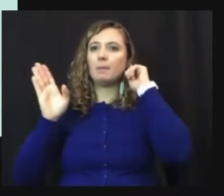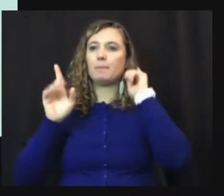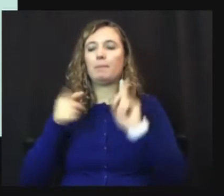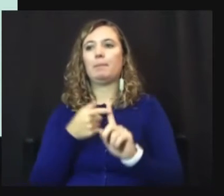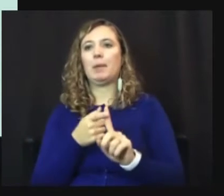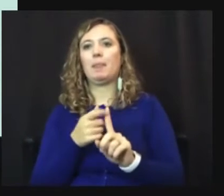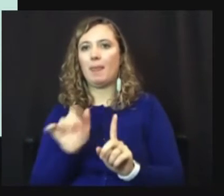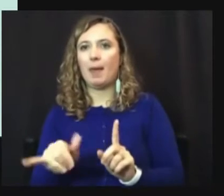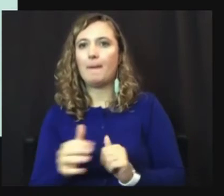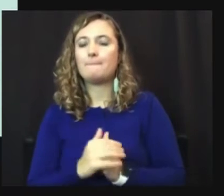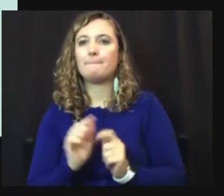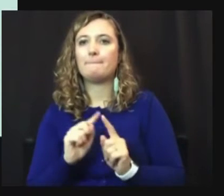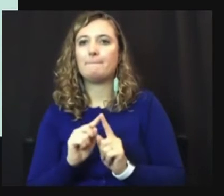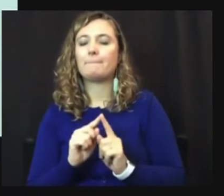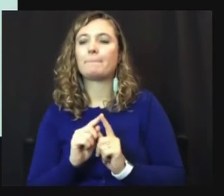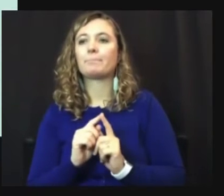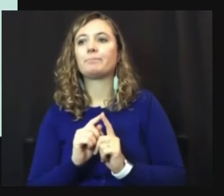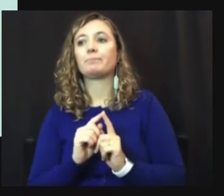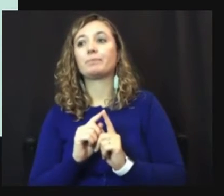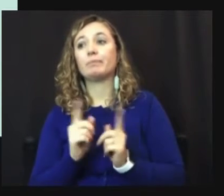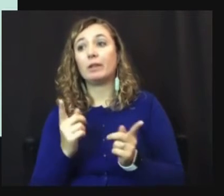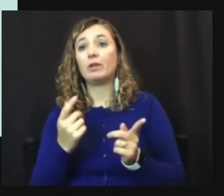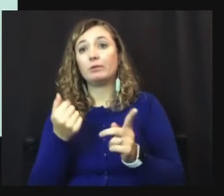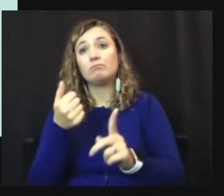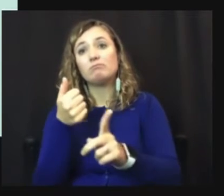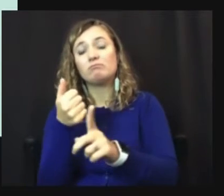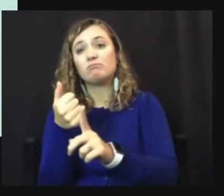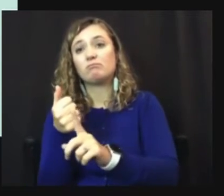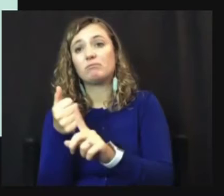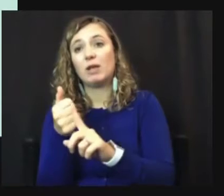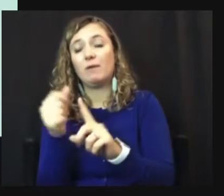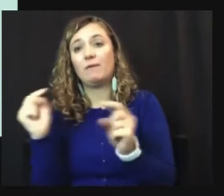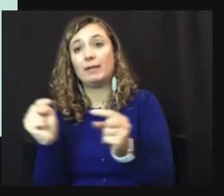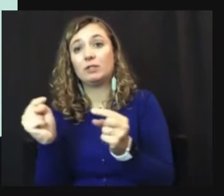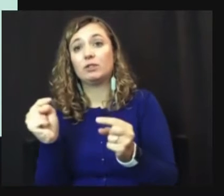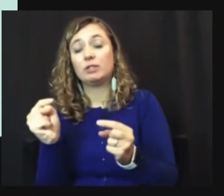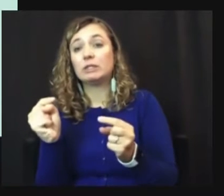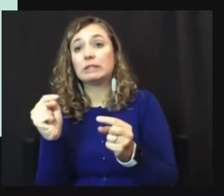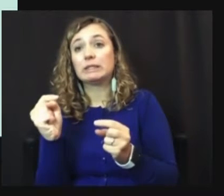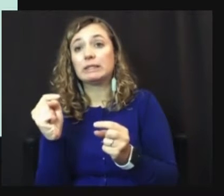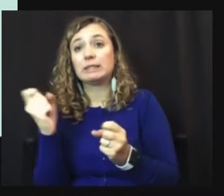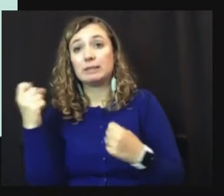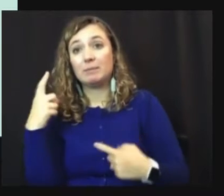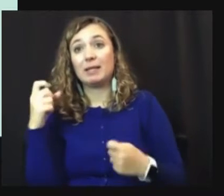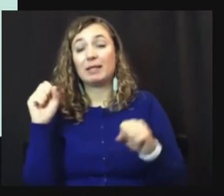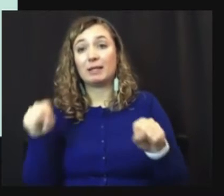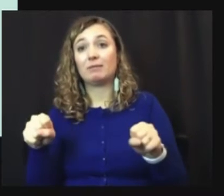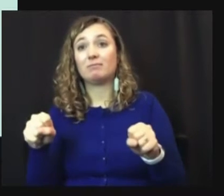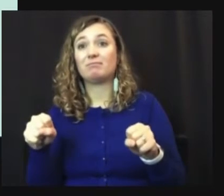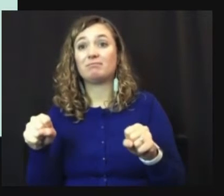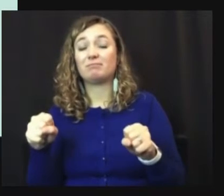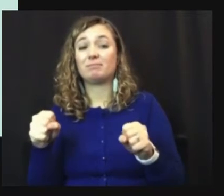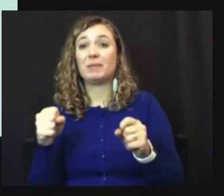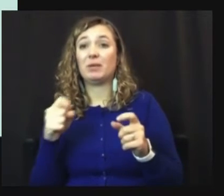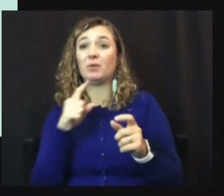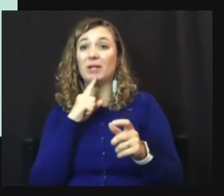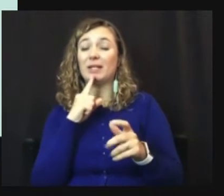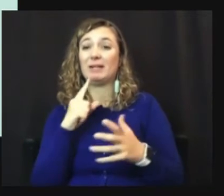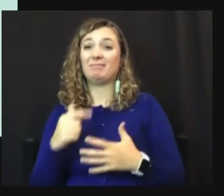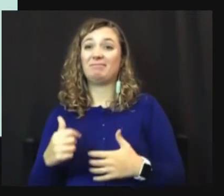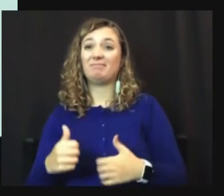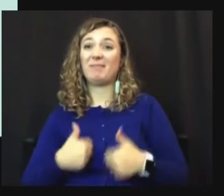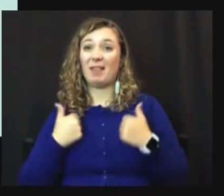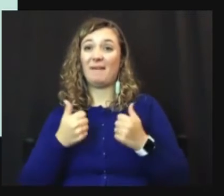And of course, there are self-injurious stims that could be life-threatening. But like I said, this is why more